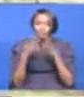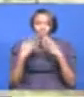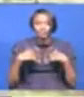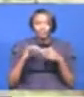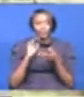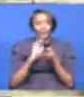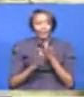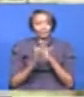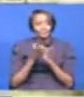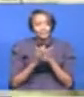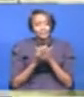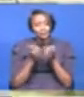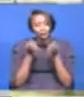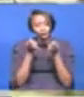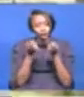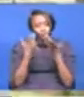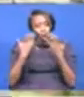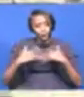people.